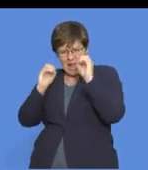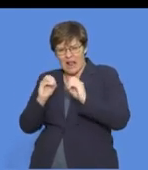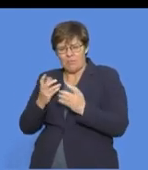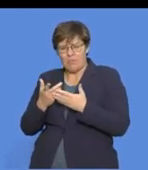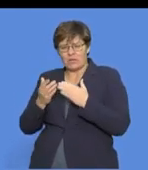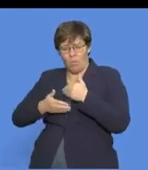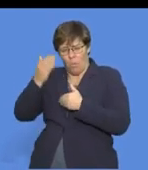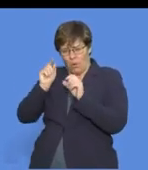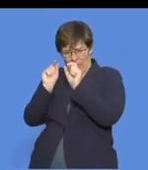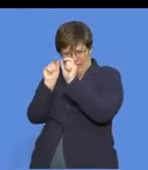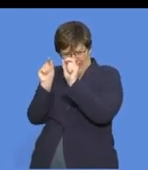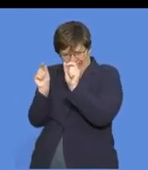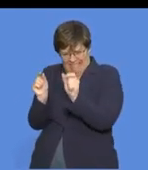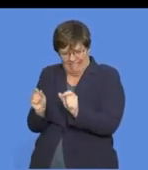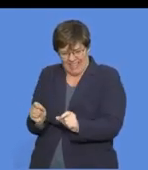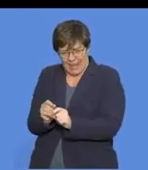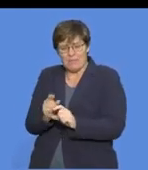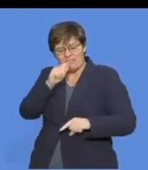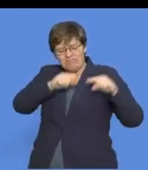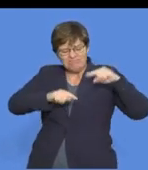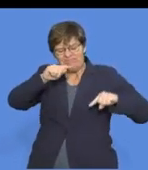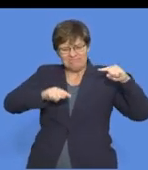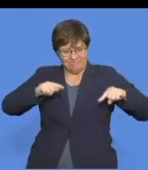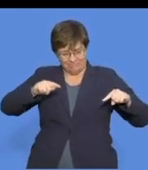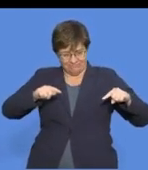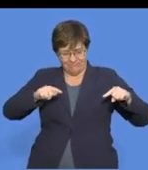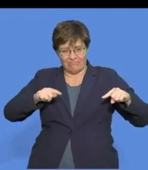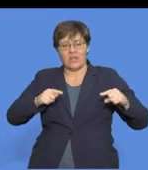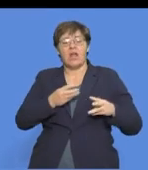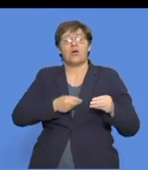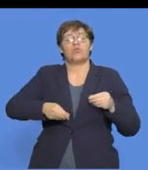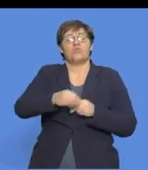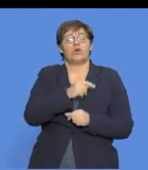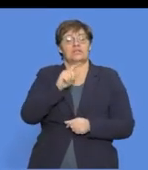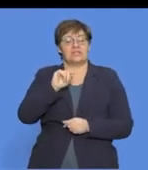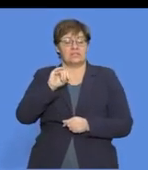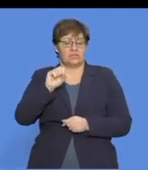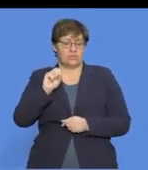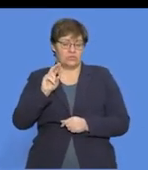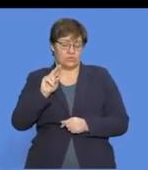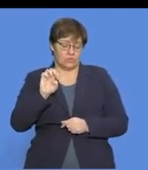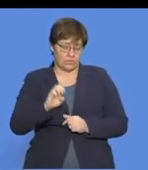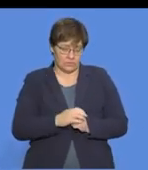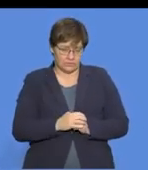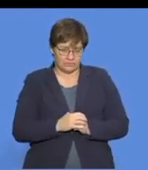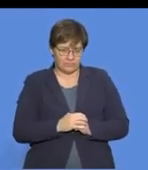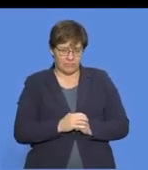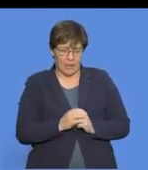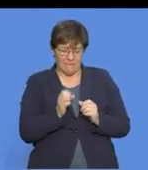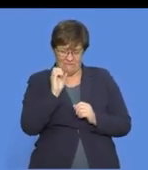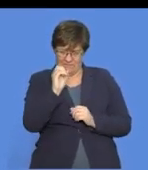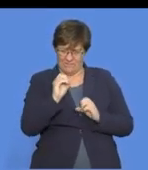are simply the different types of ground tissue. These big fat ones